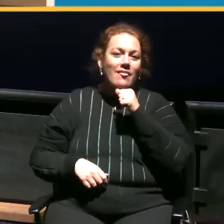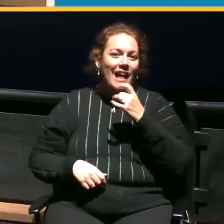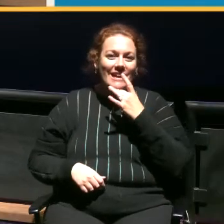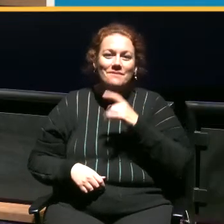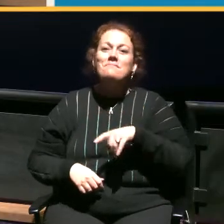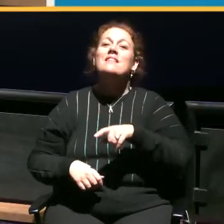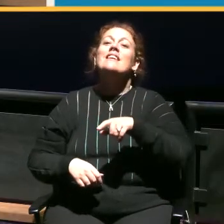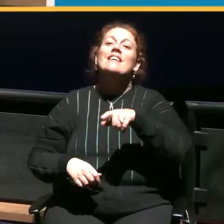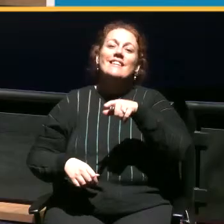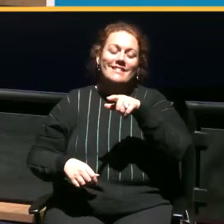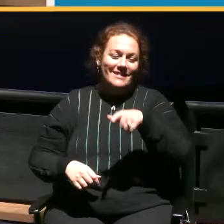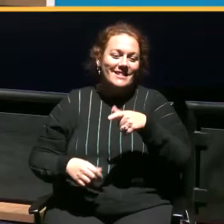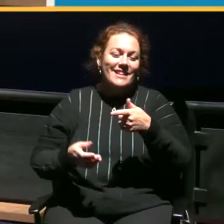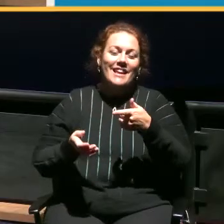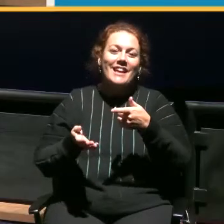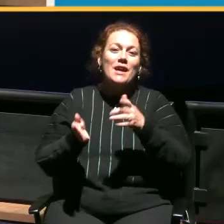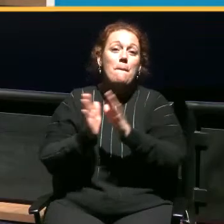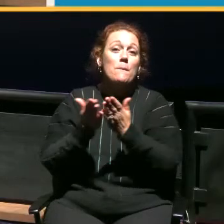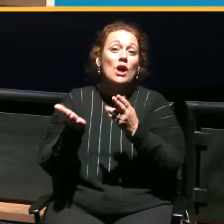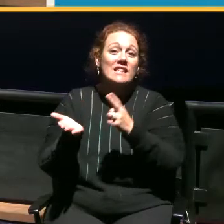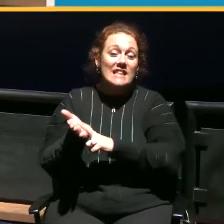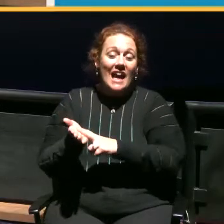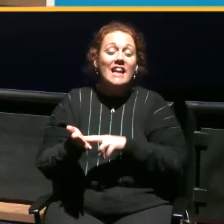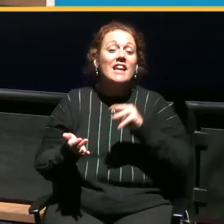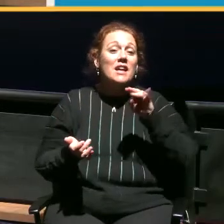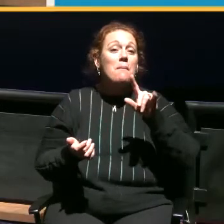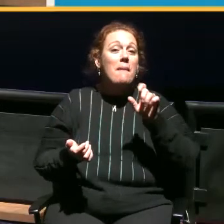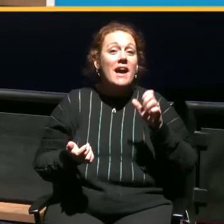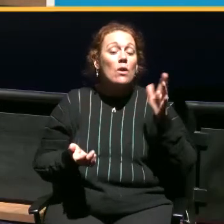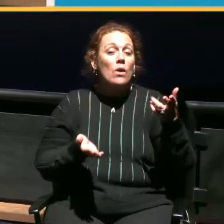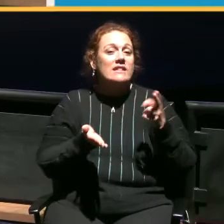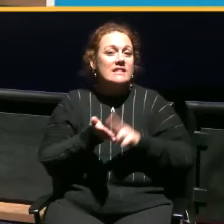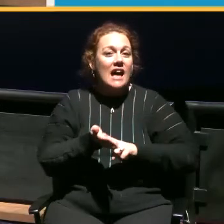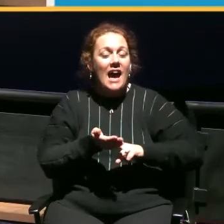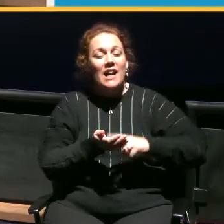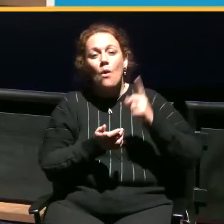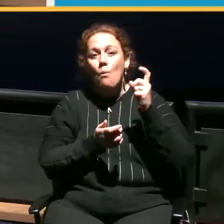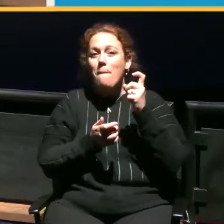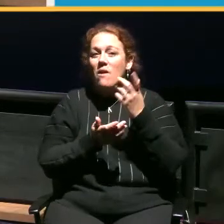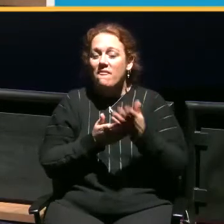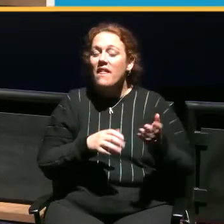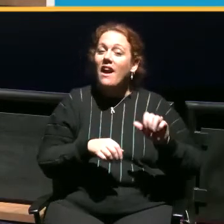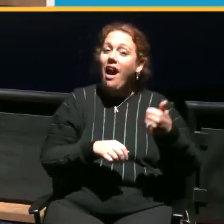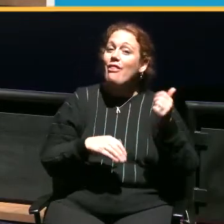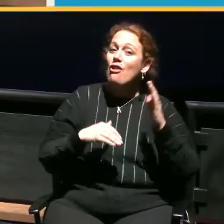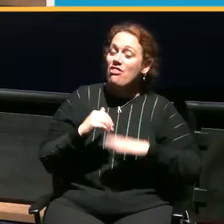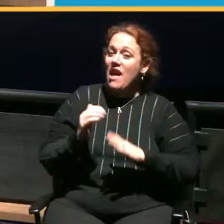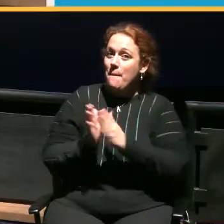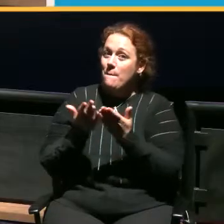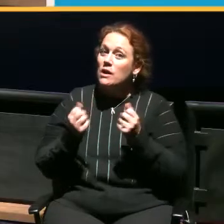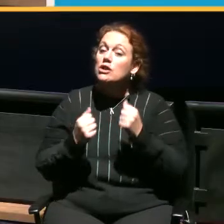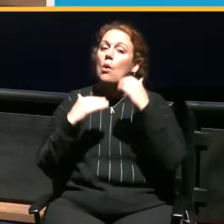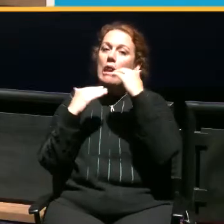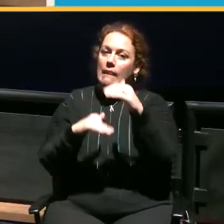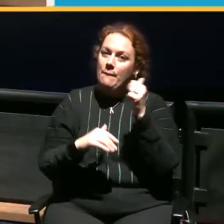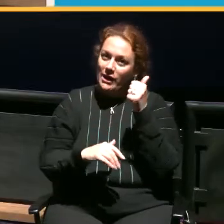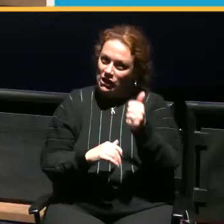there. Mike will sign one additional item other than the books, so please limit